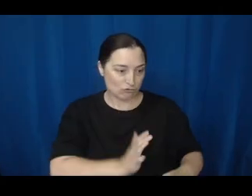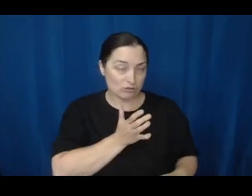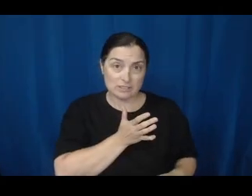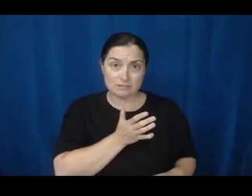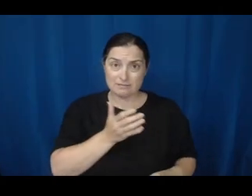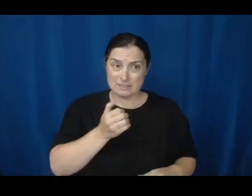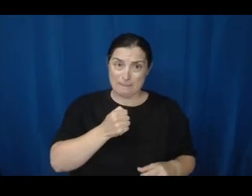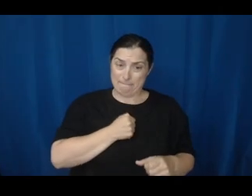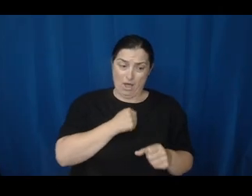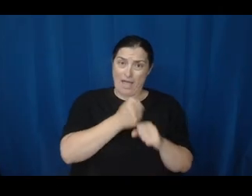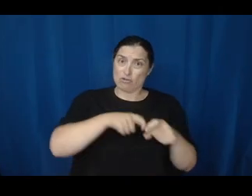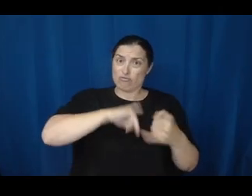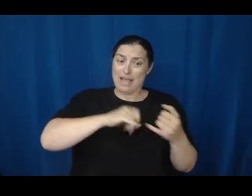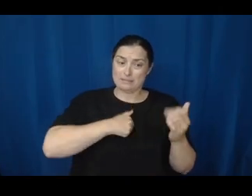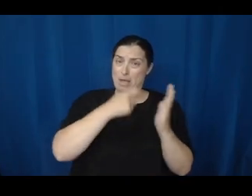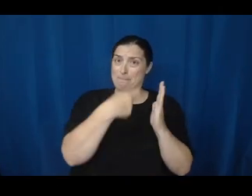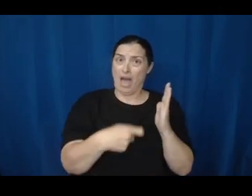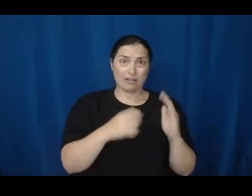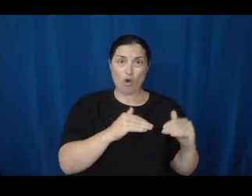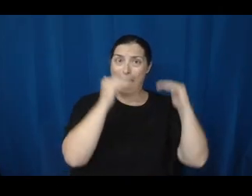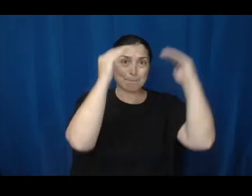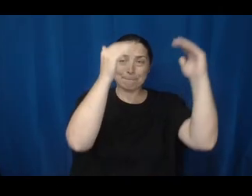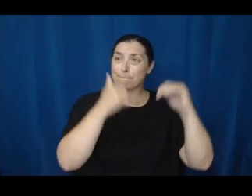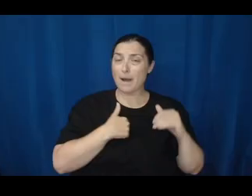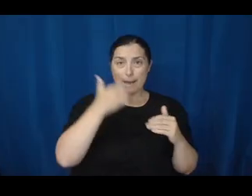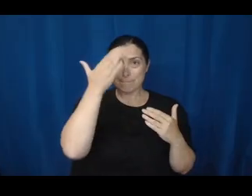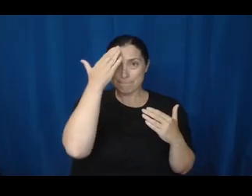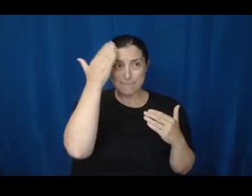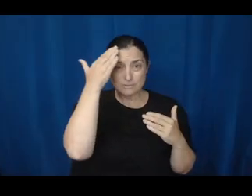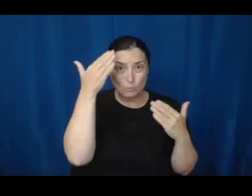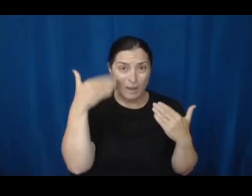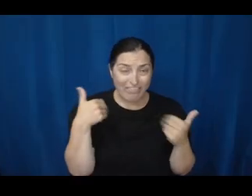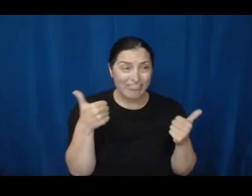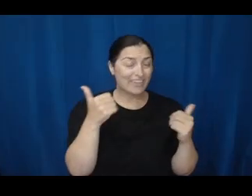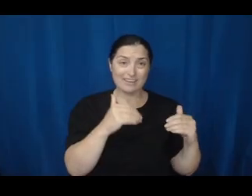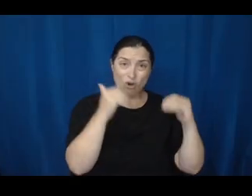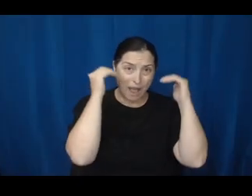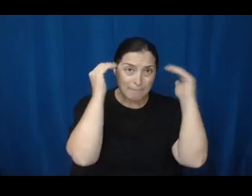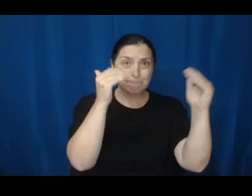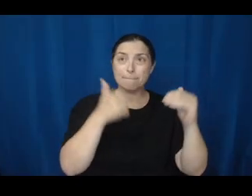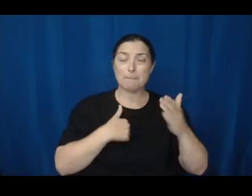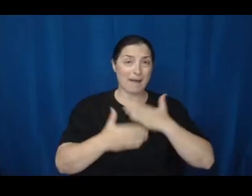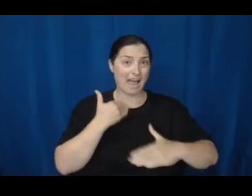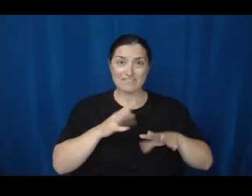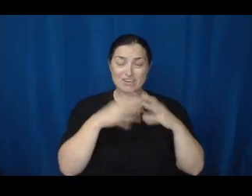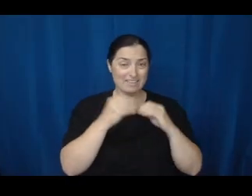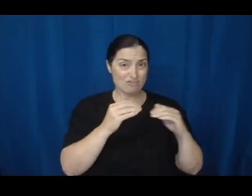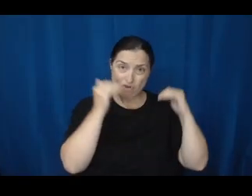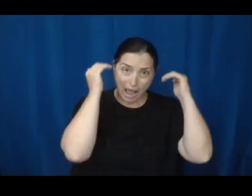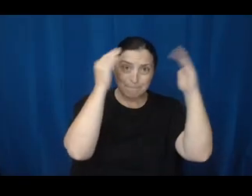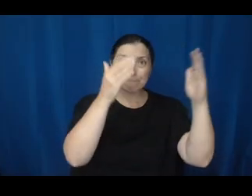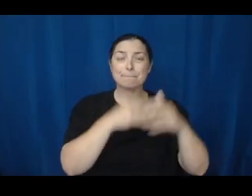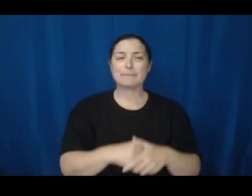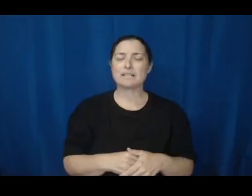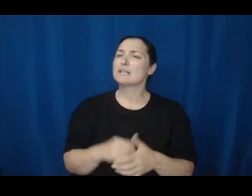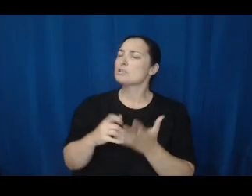and like my mental health has been better, my behaviour, all that type of stuff. So what was there in this new